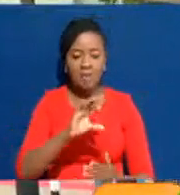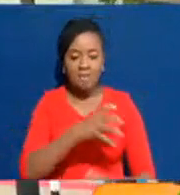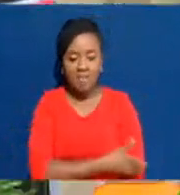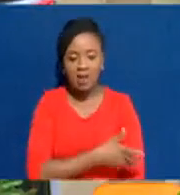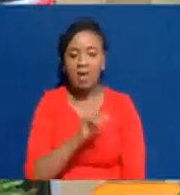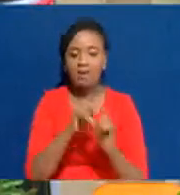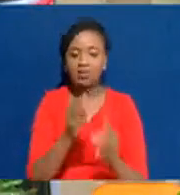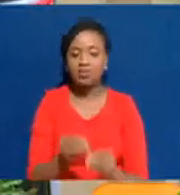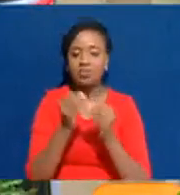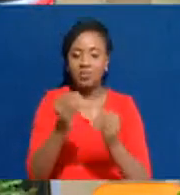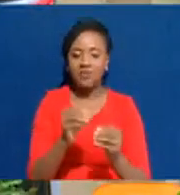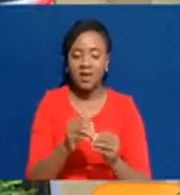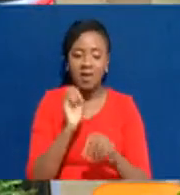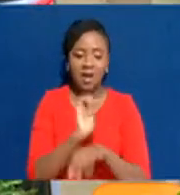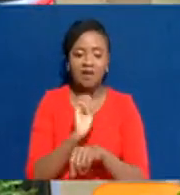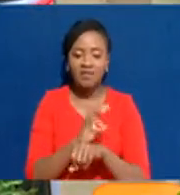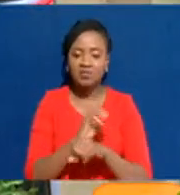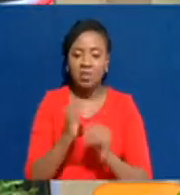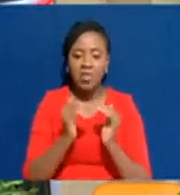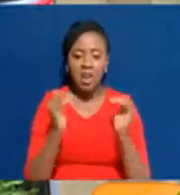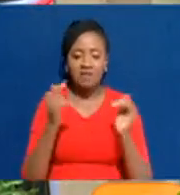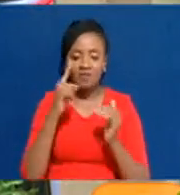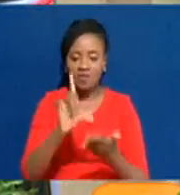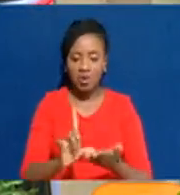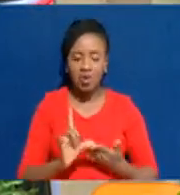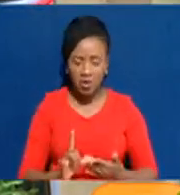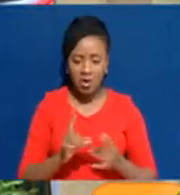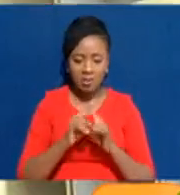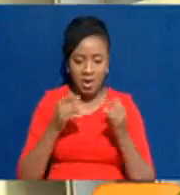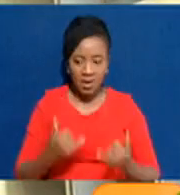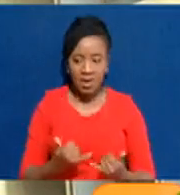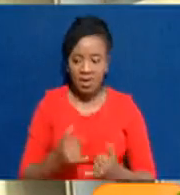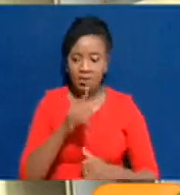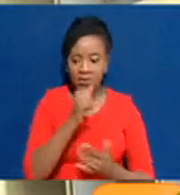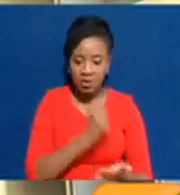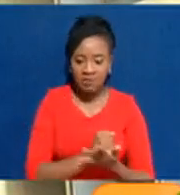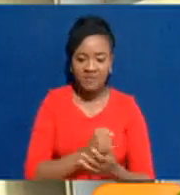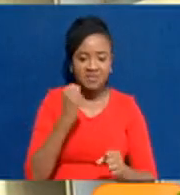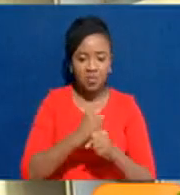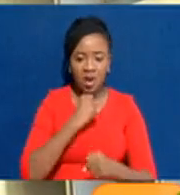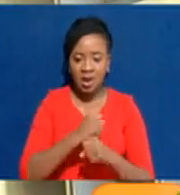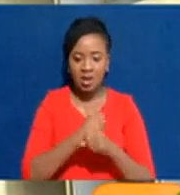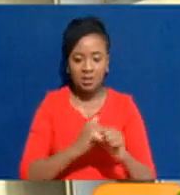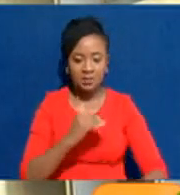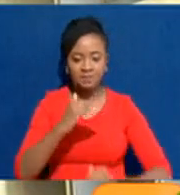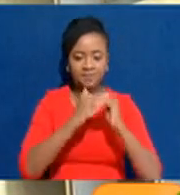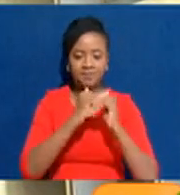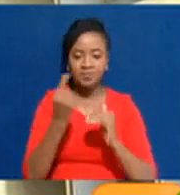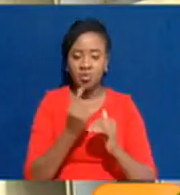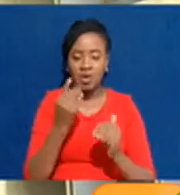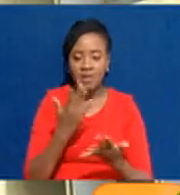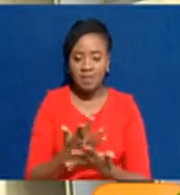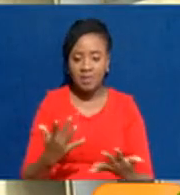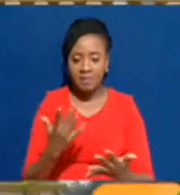advisory on sustainable debt levels. At the moment, the functions of the office are limited to preparing key debt documents